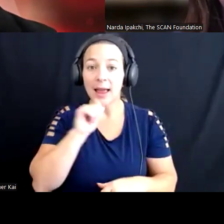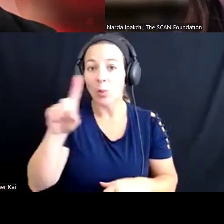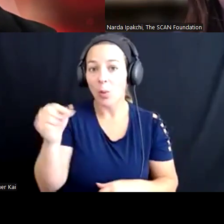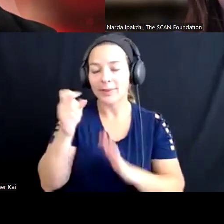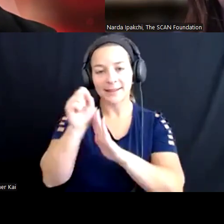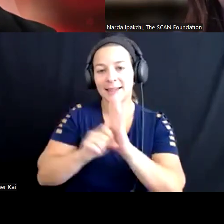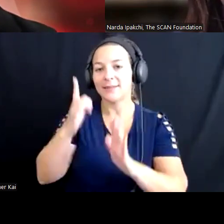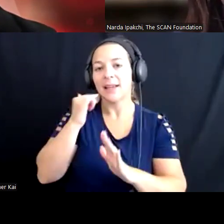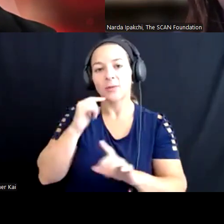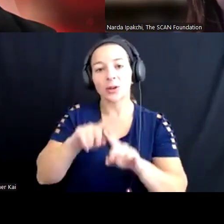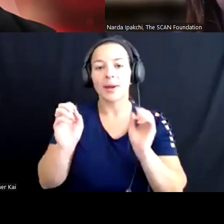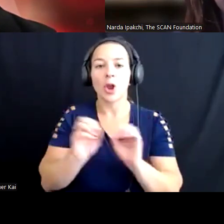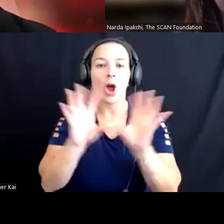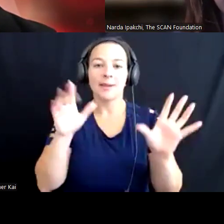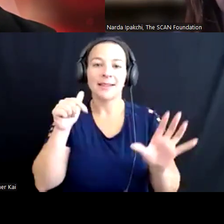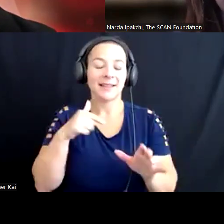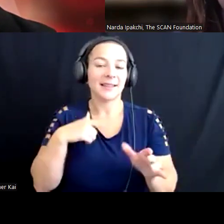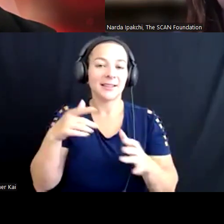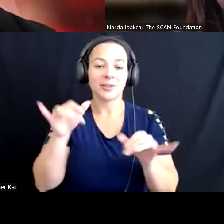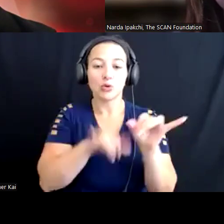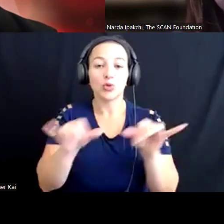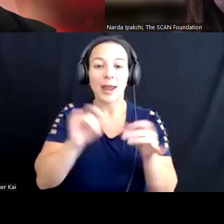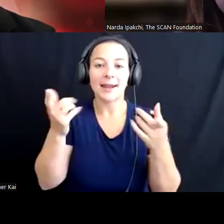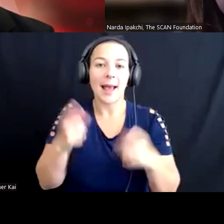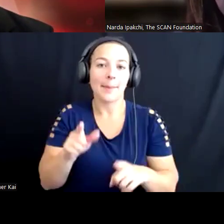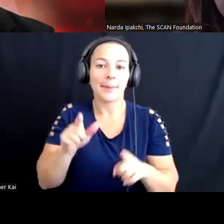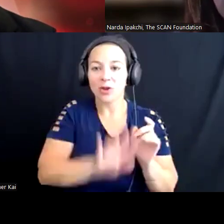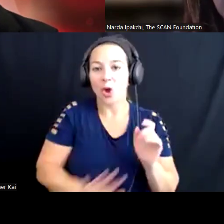trend that expands to other states and across the country.